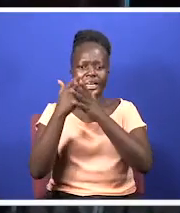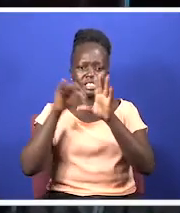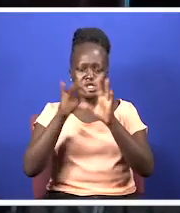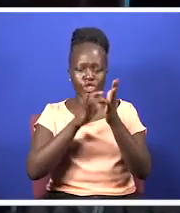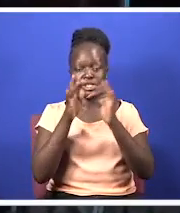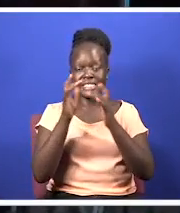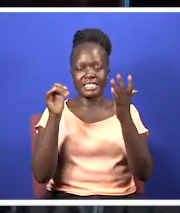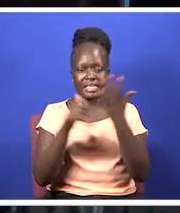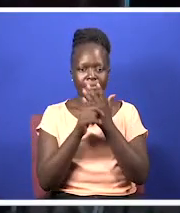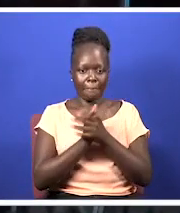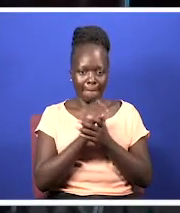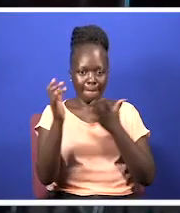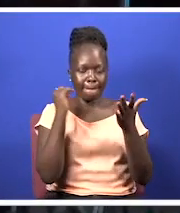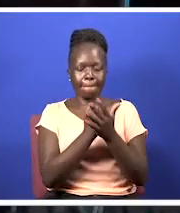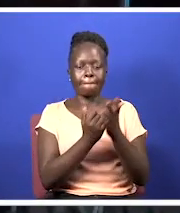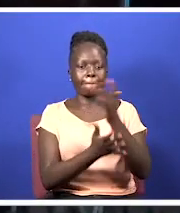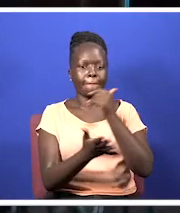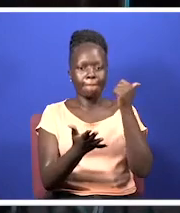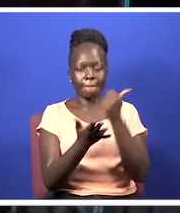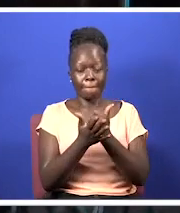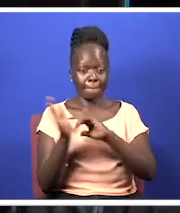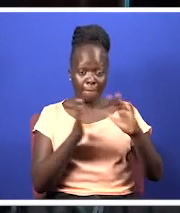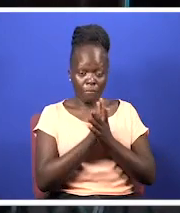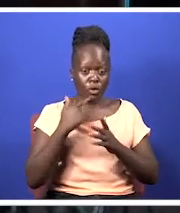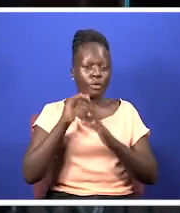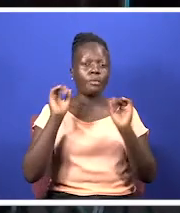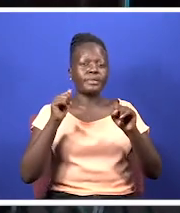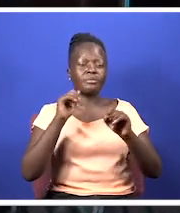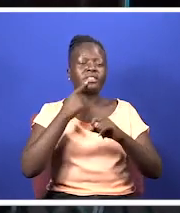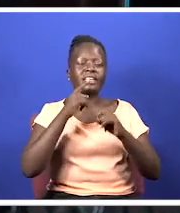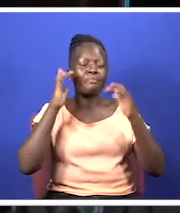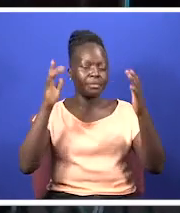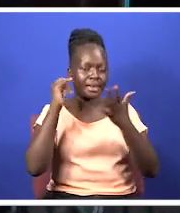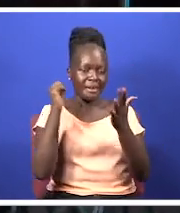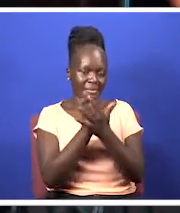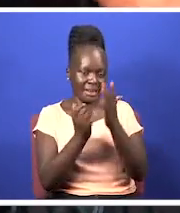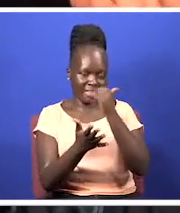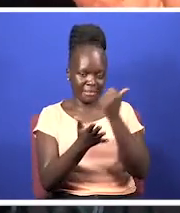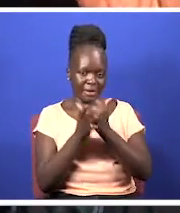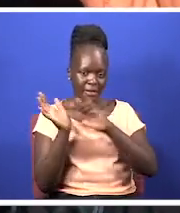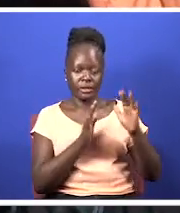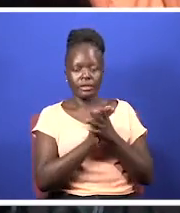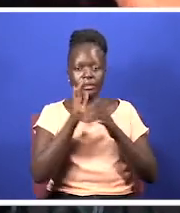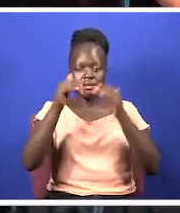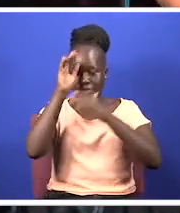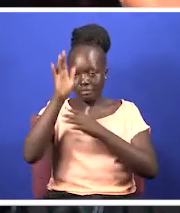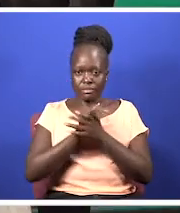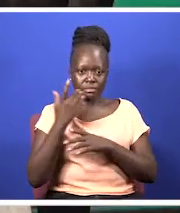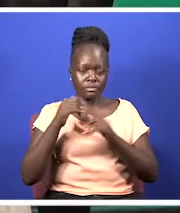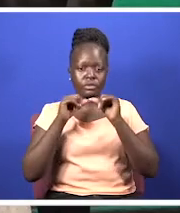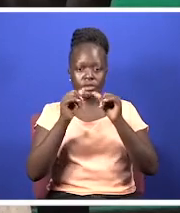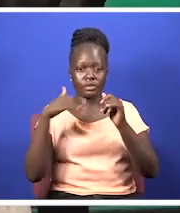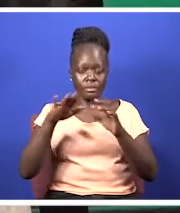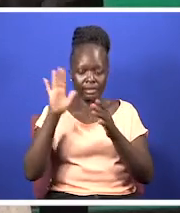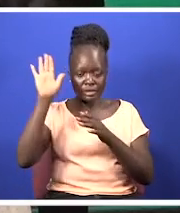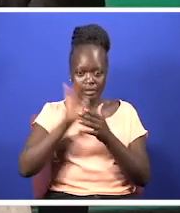in Jesus' name. Amen. We can all say a big amen. Hallelujah. Heavenly Father, we continue in